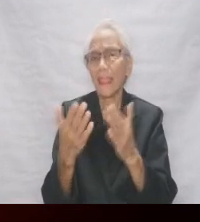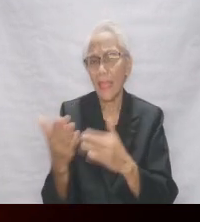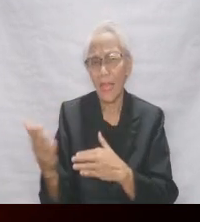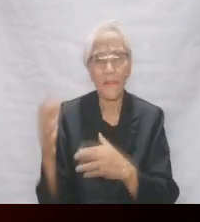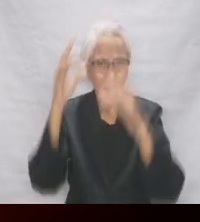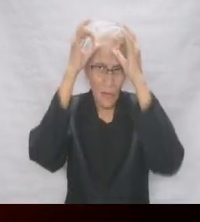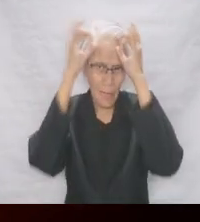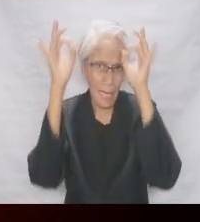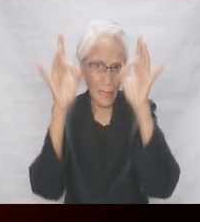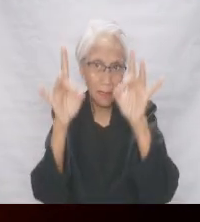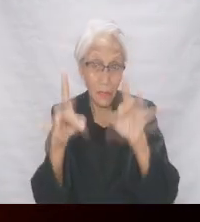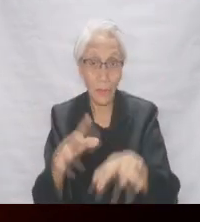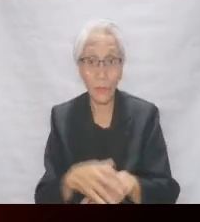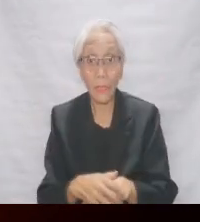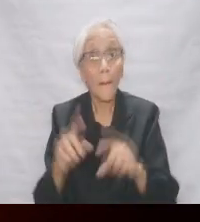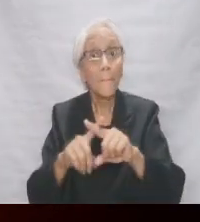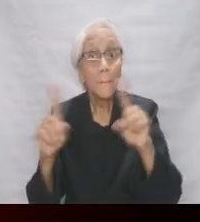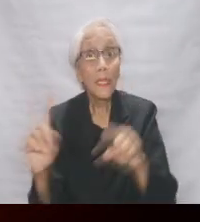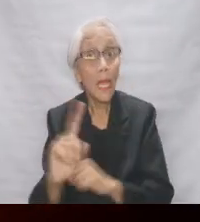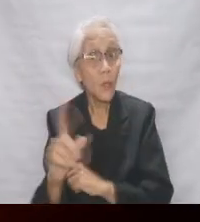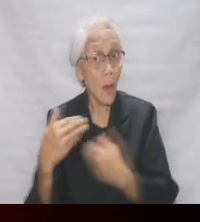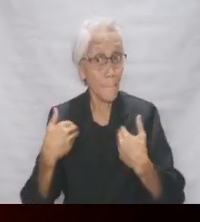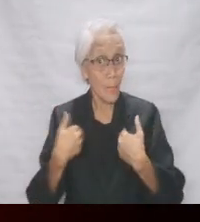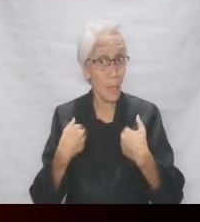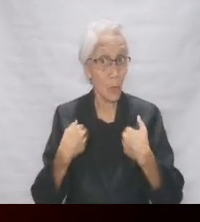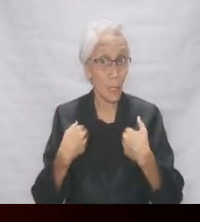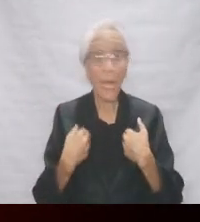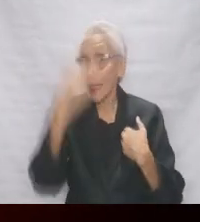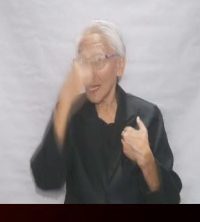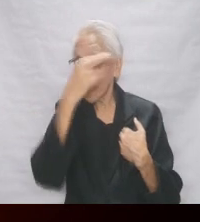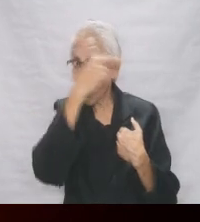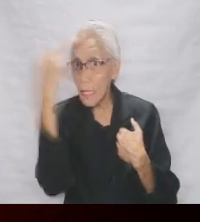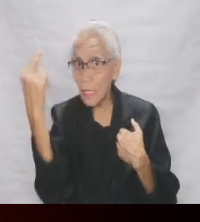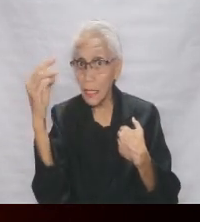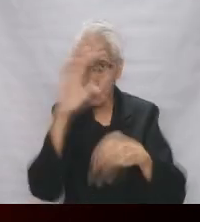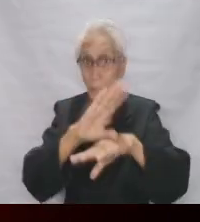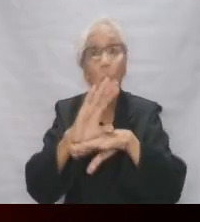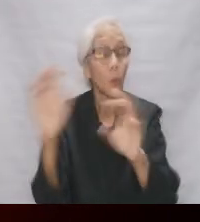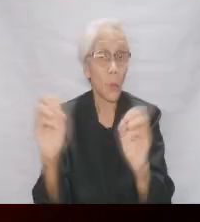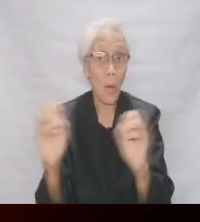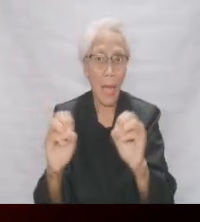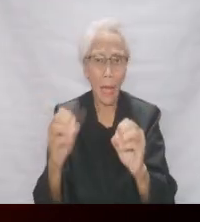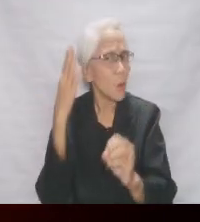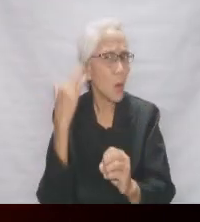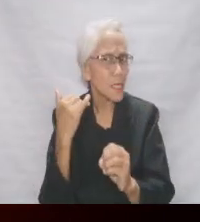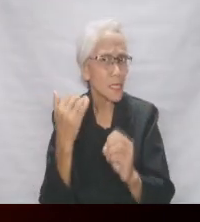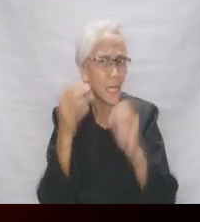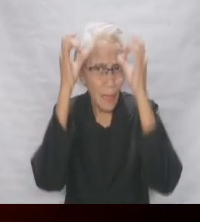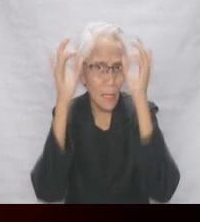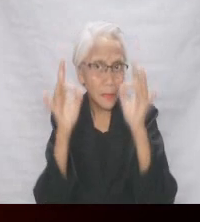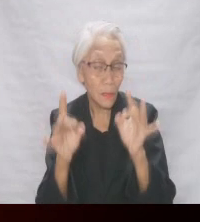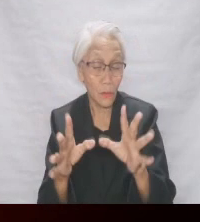very dangerous. Pero ano meron sila na wala ang Catholic Church? Bakit sila naging dangerous?